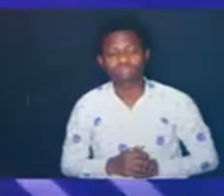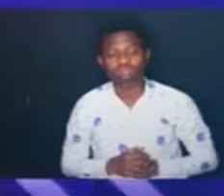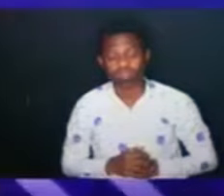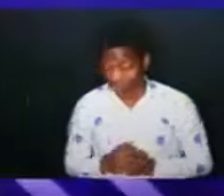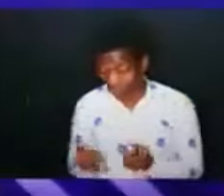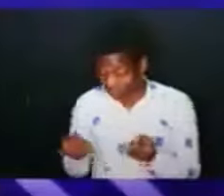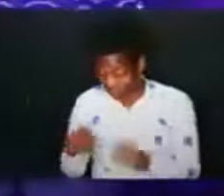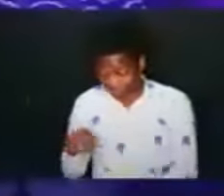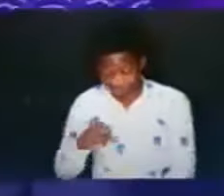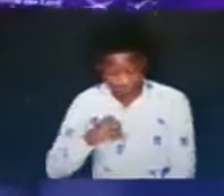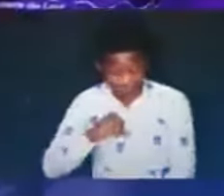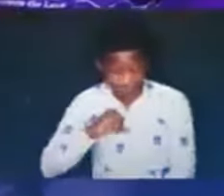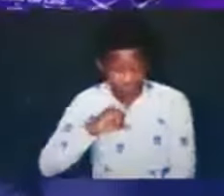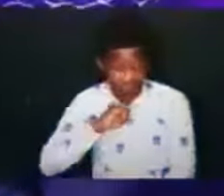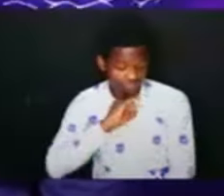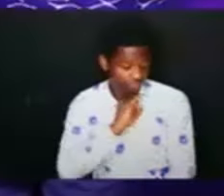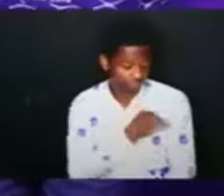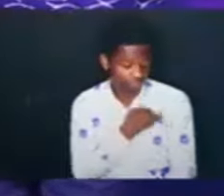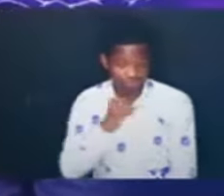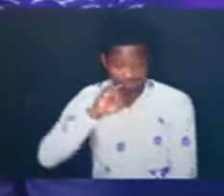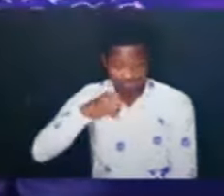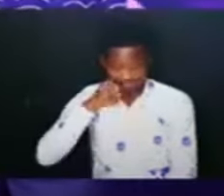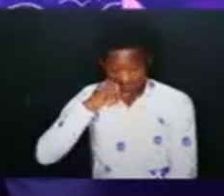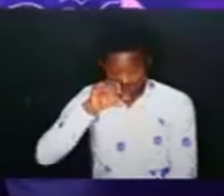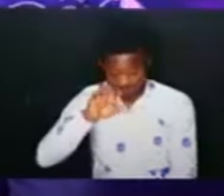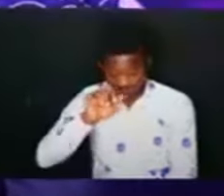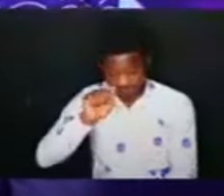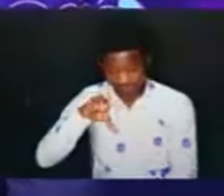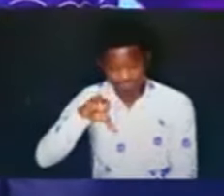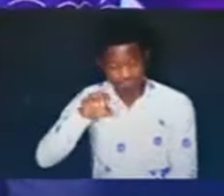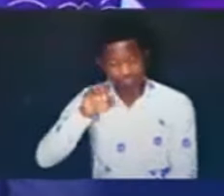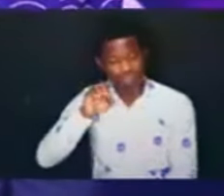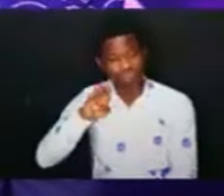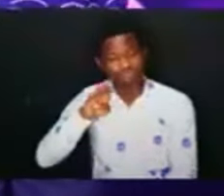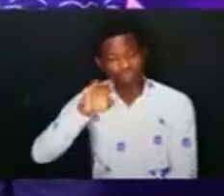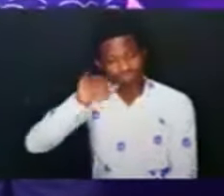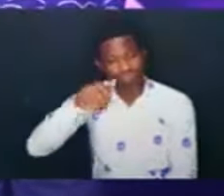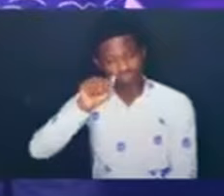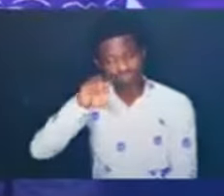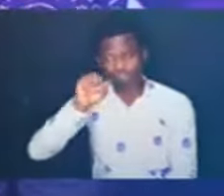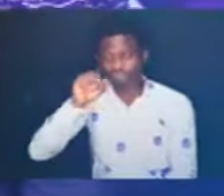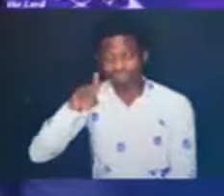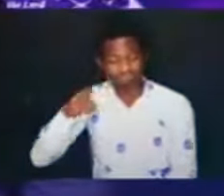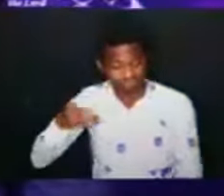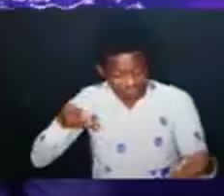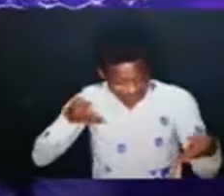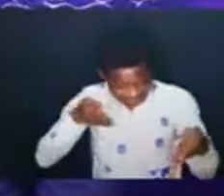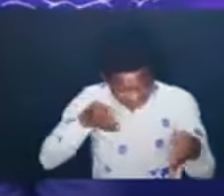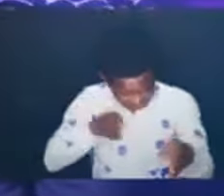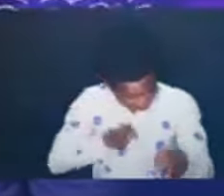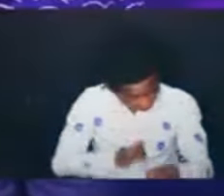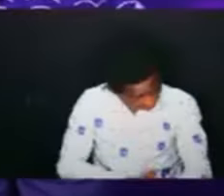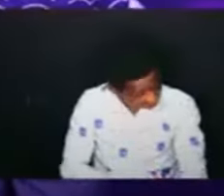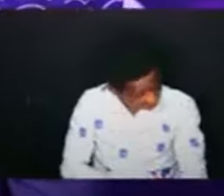finally died, bra Jacob uye no echino. His brothers were afraid. Joseph, nani nuyanomu no usro ye